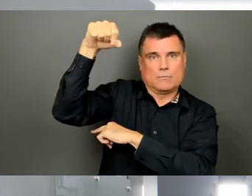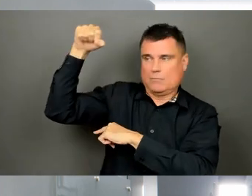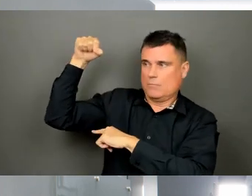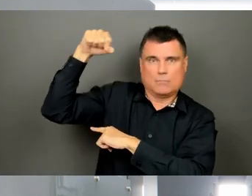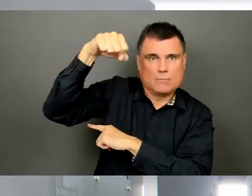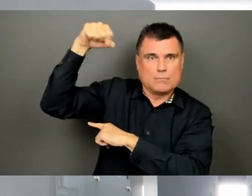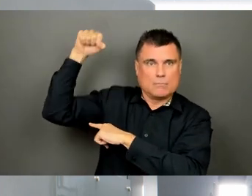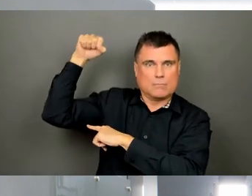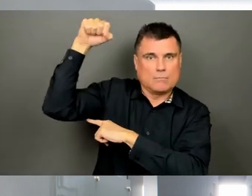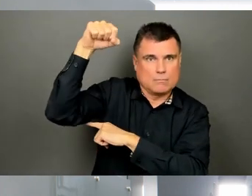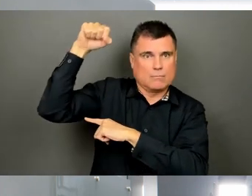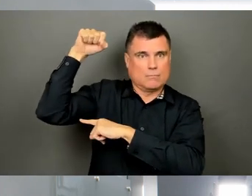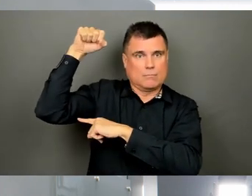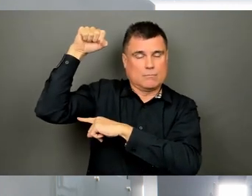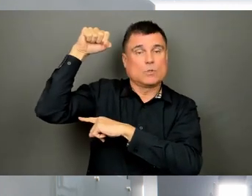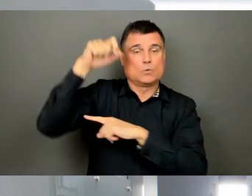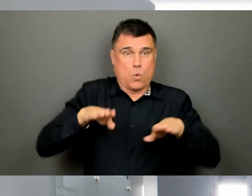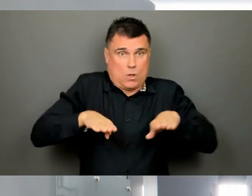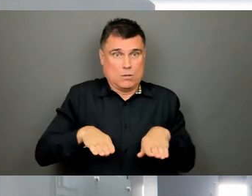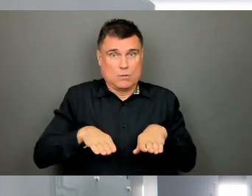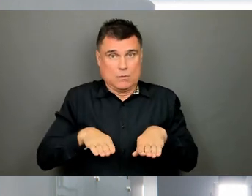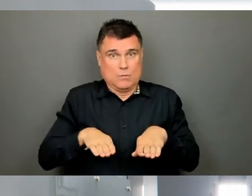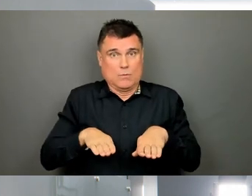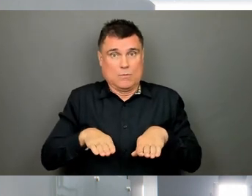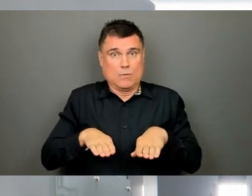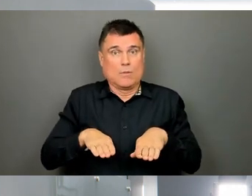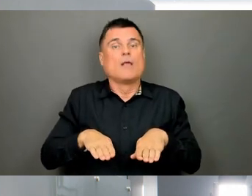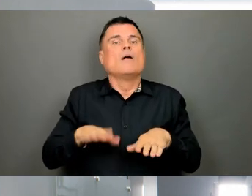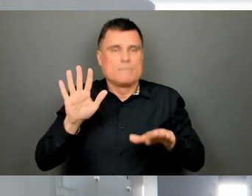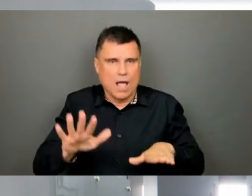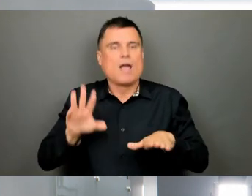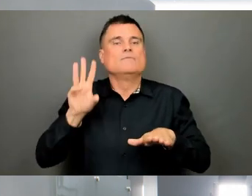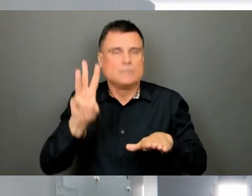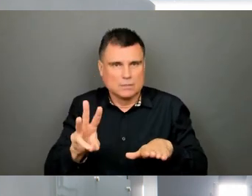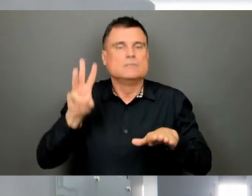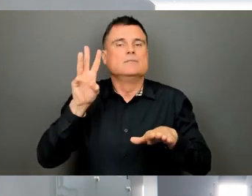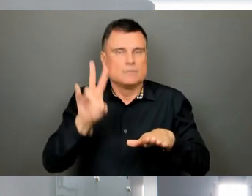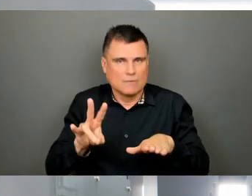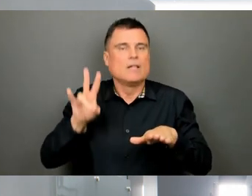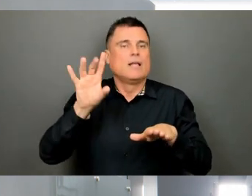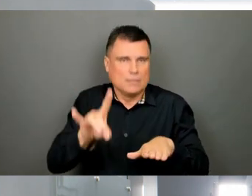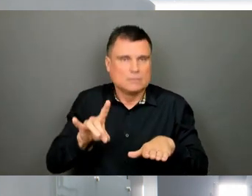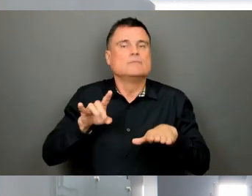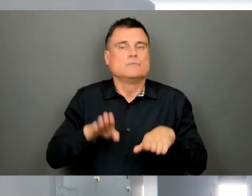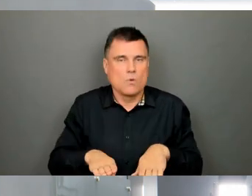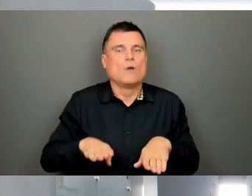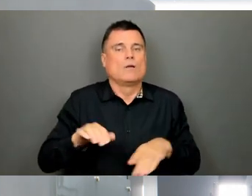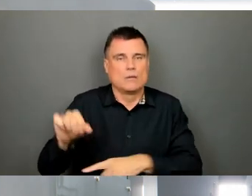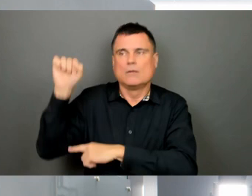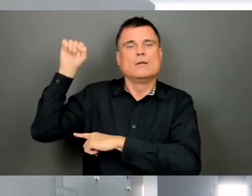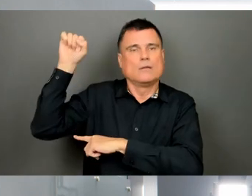degrees, but more kind of pointed in. Clunk. So 5, 6, 7,